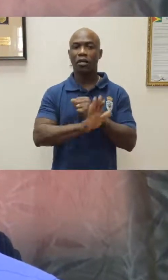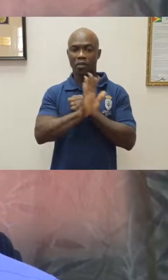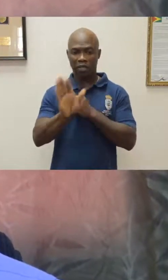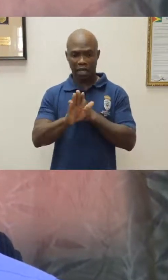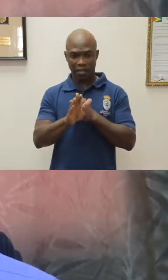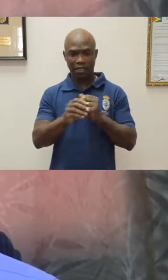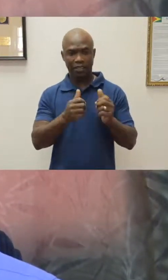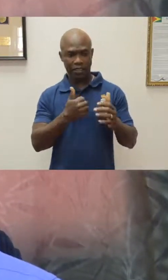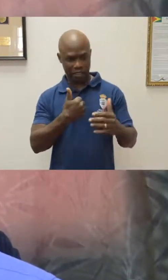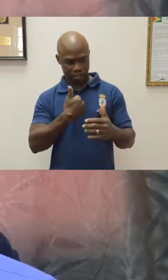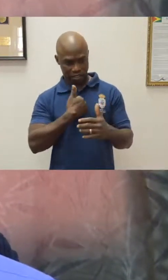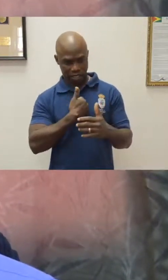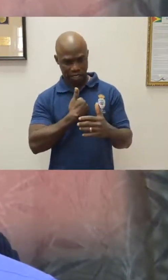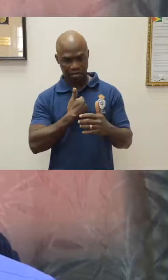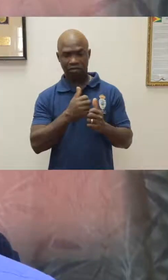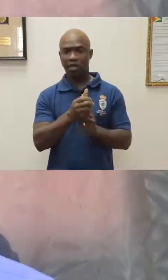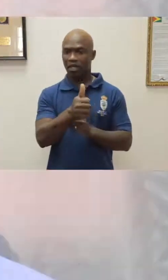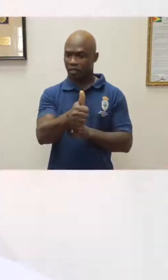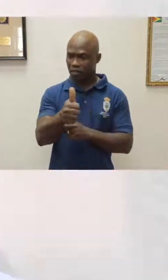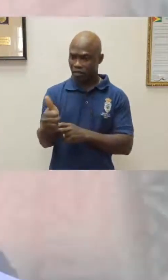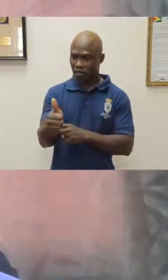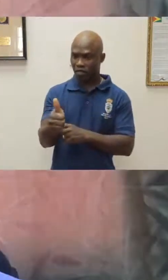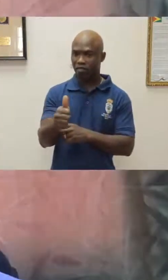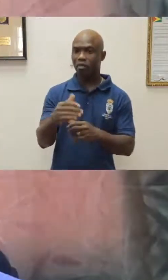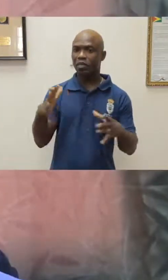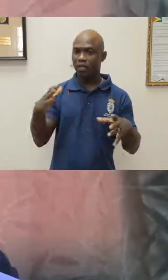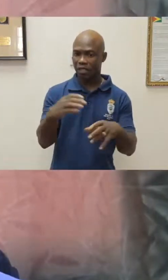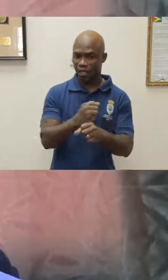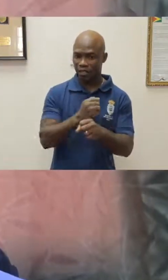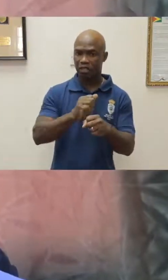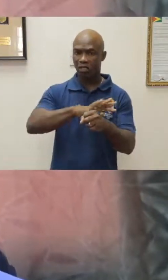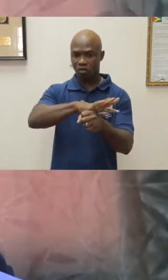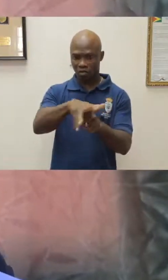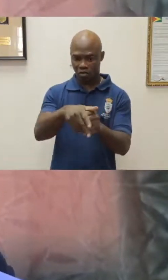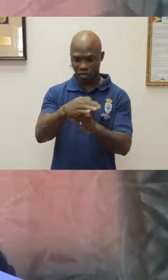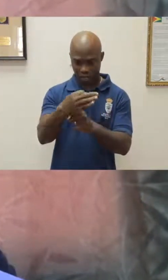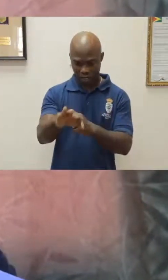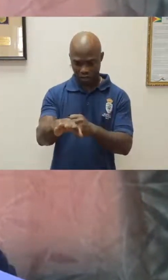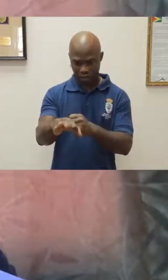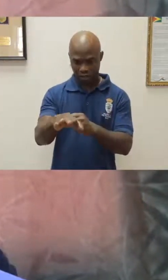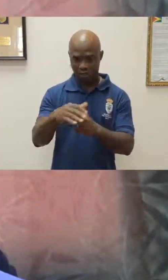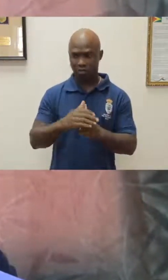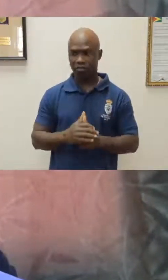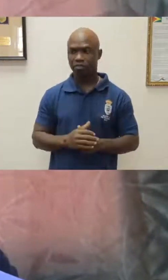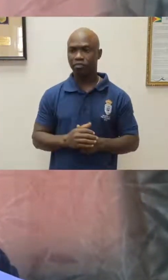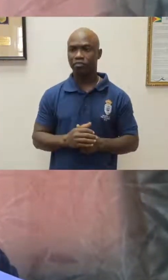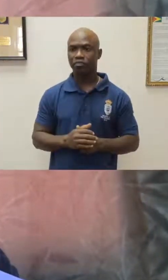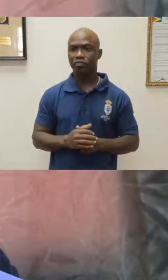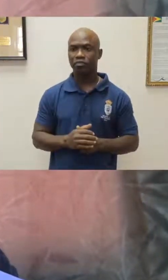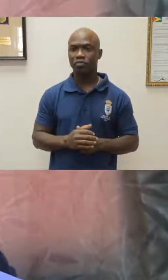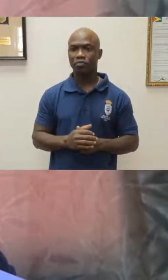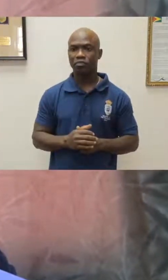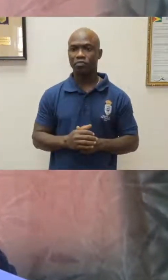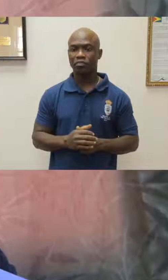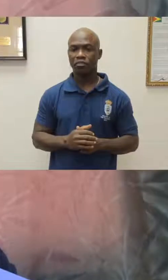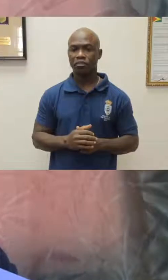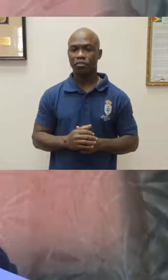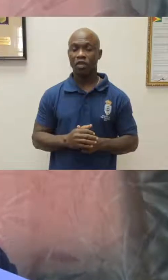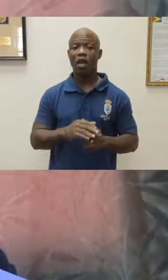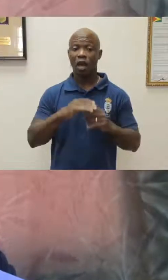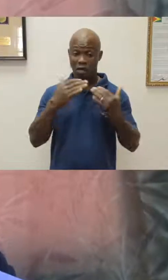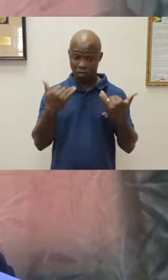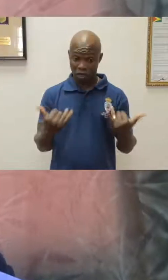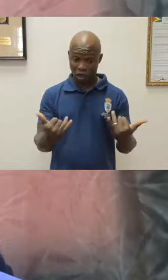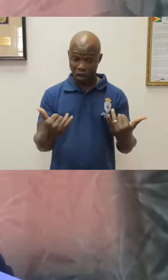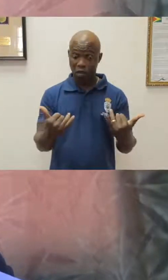infected with COVID-19. The department urges all residents to observe the national public